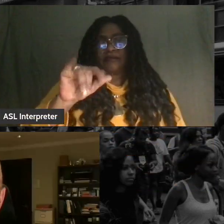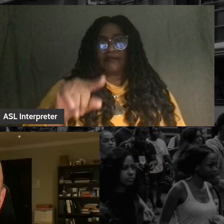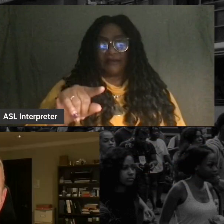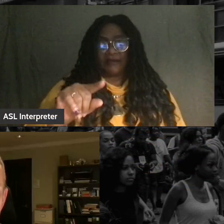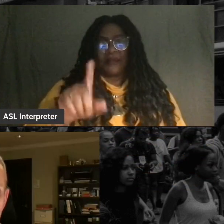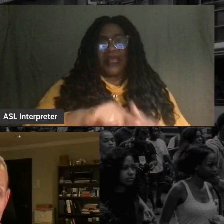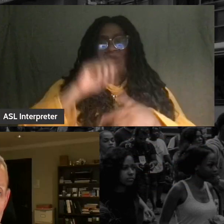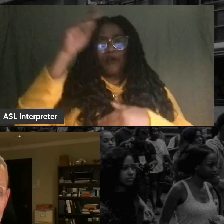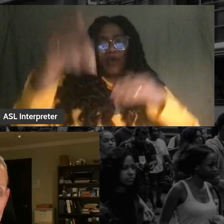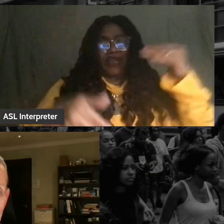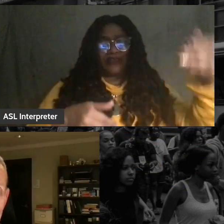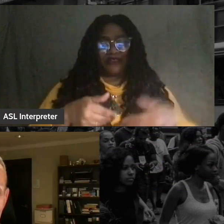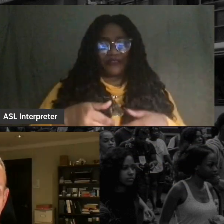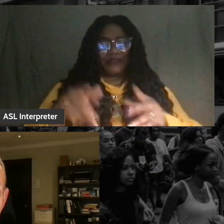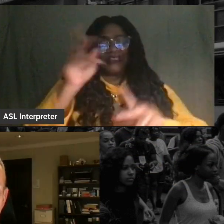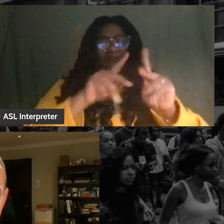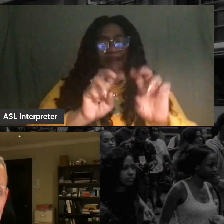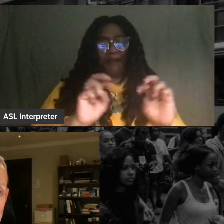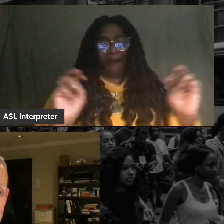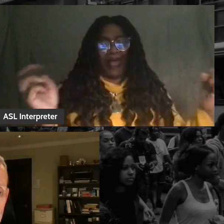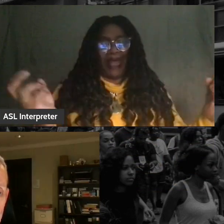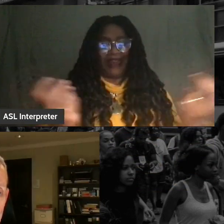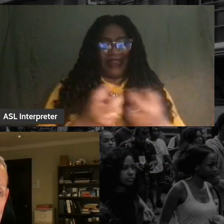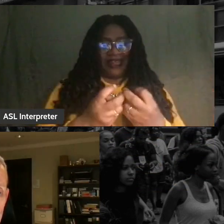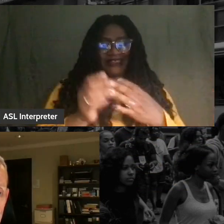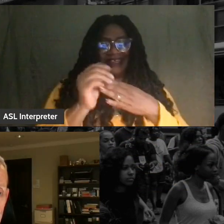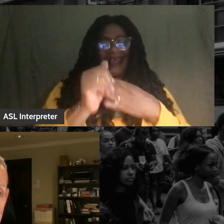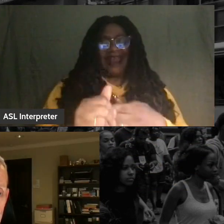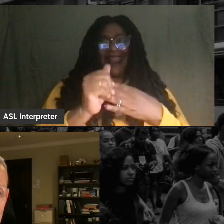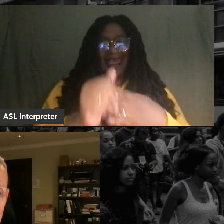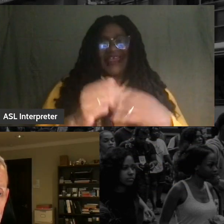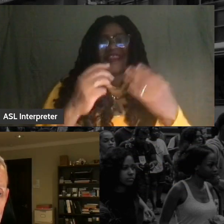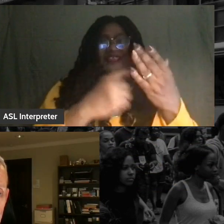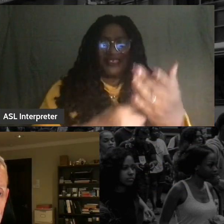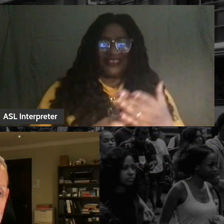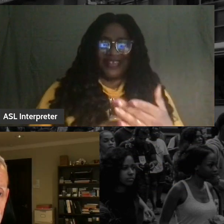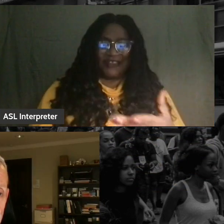his panelists and lead the discussion.